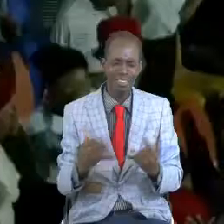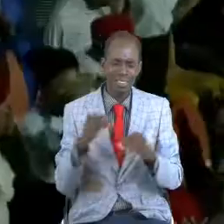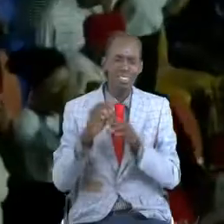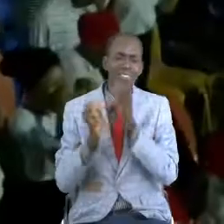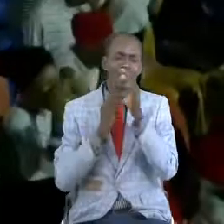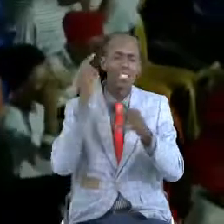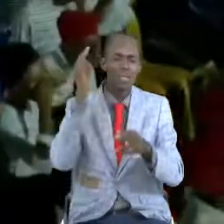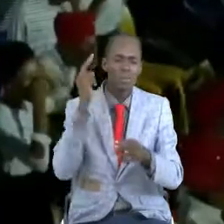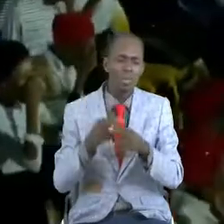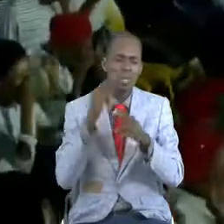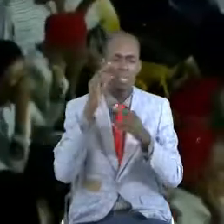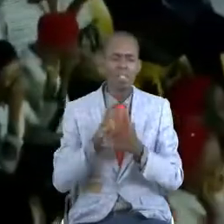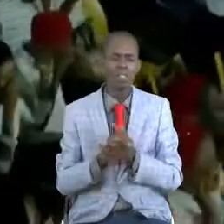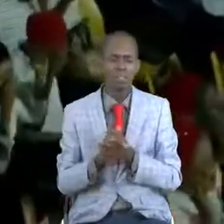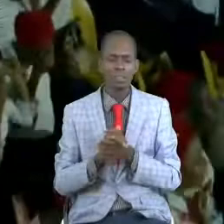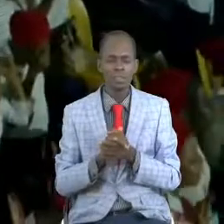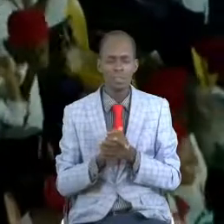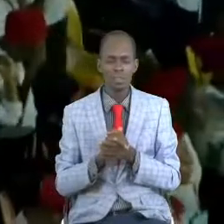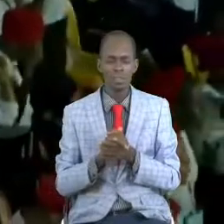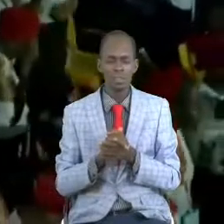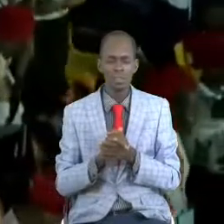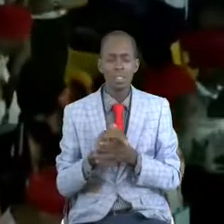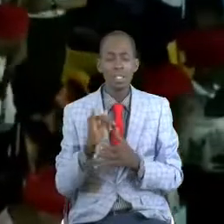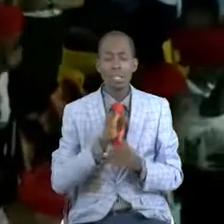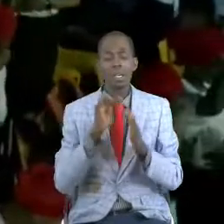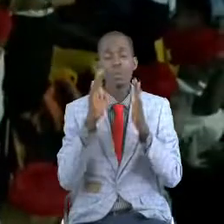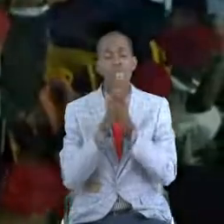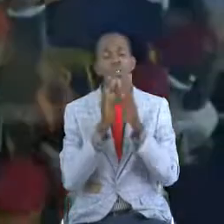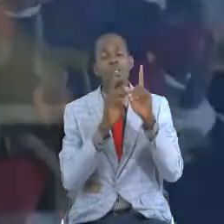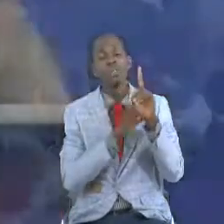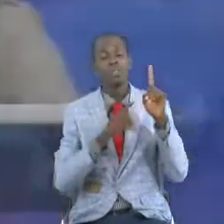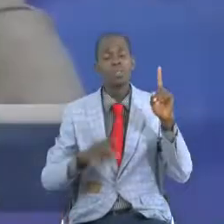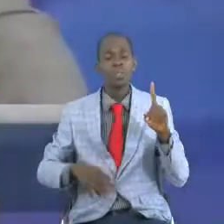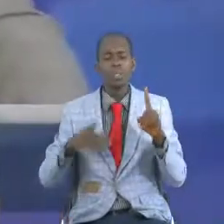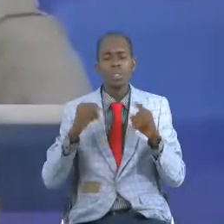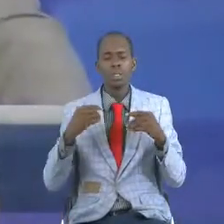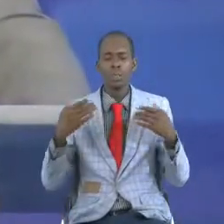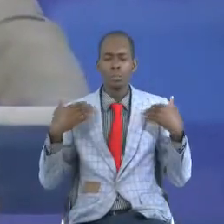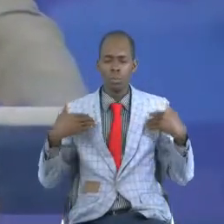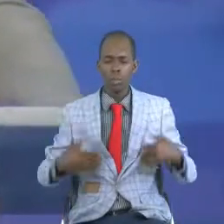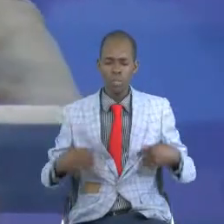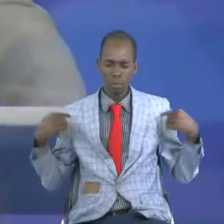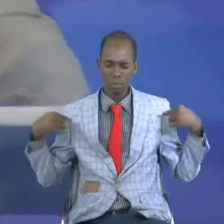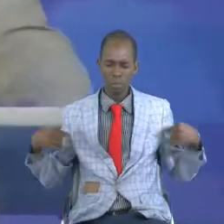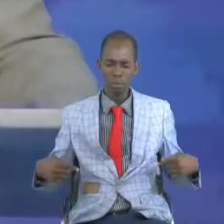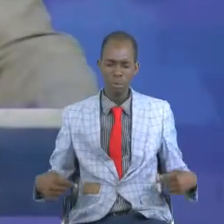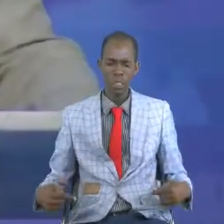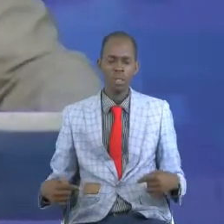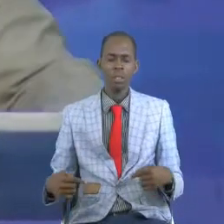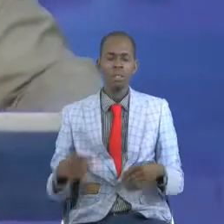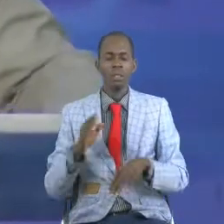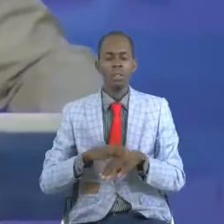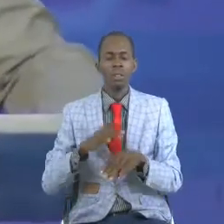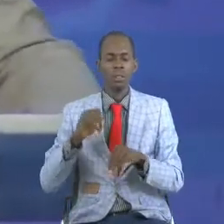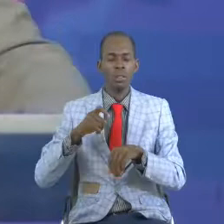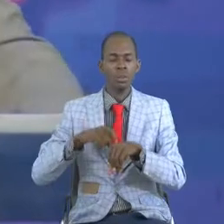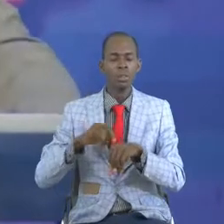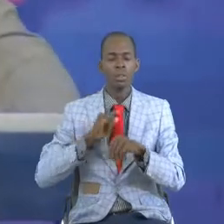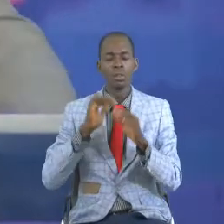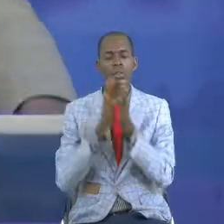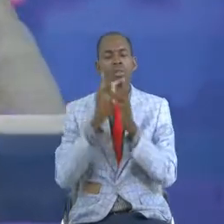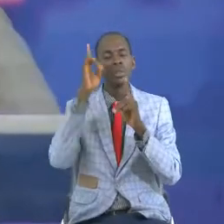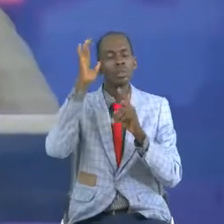name i pray lord they are choices and the pain of arthritis i pray you clear everything